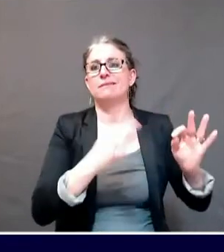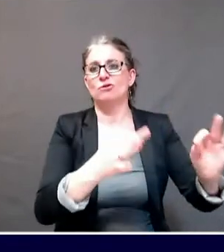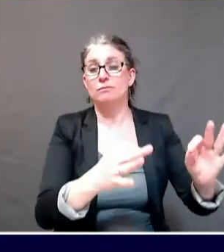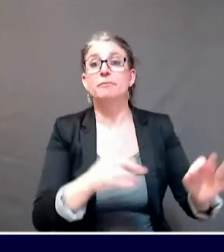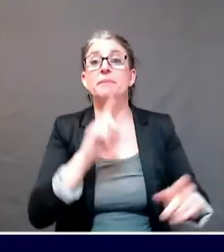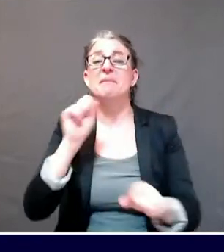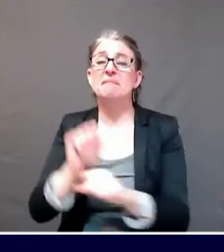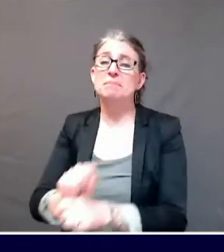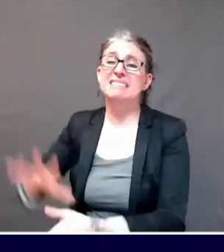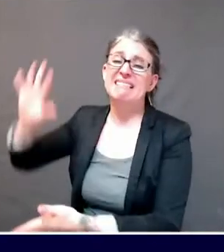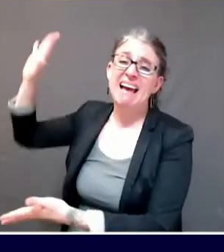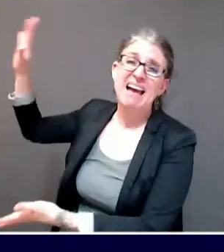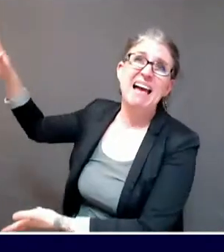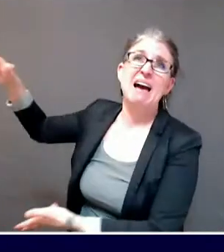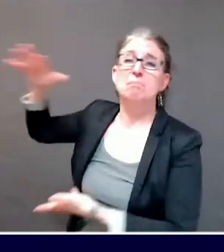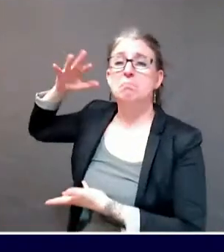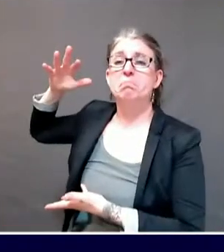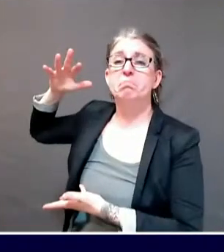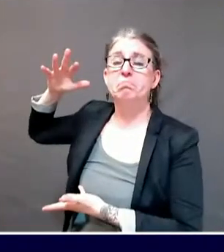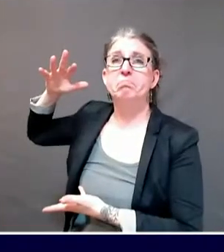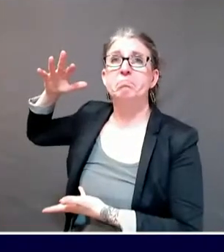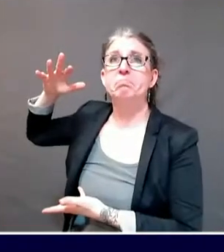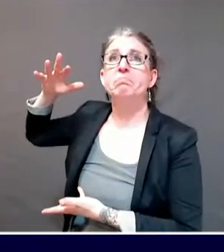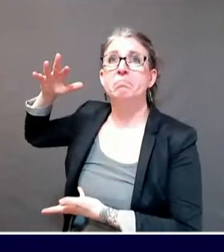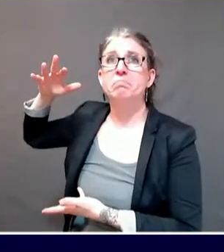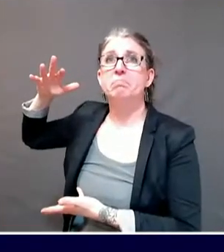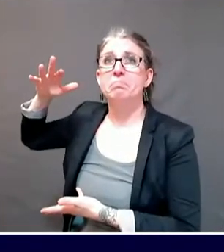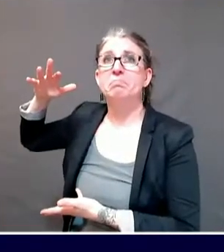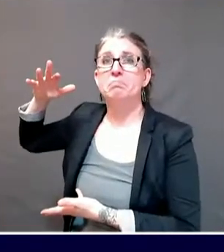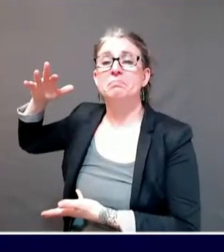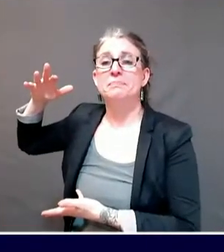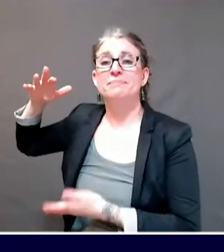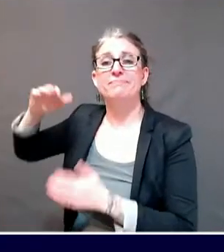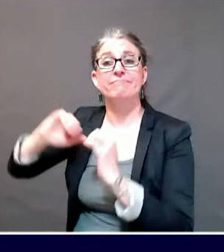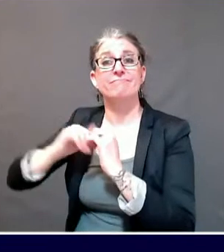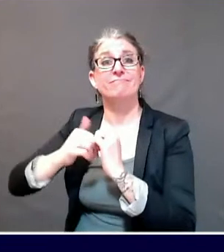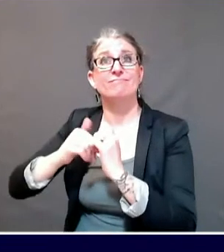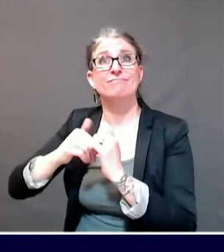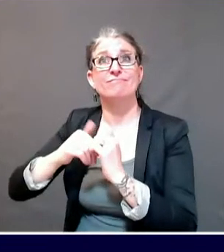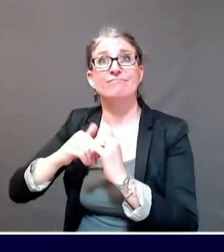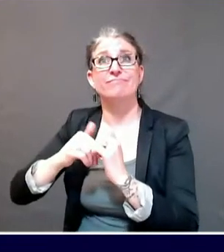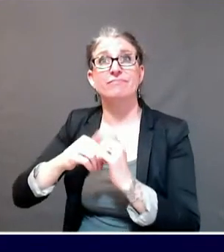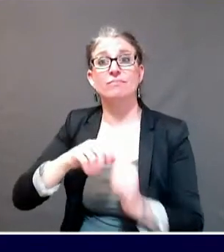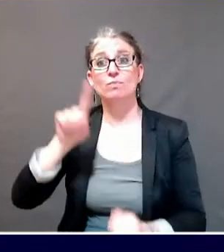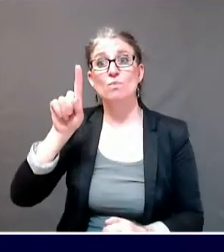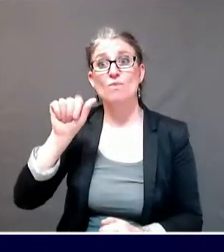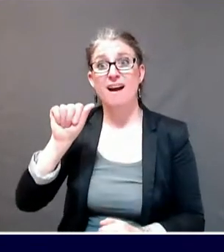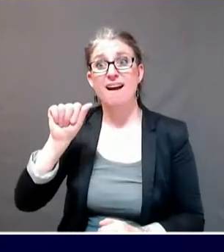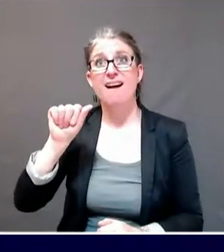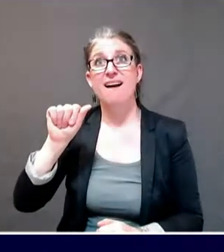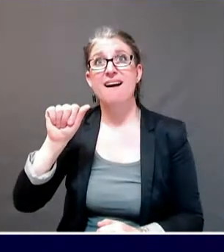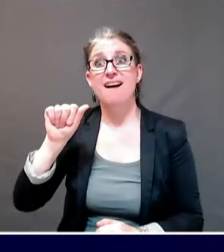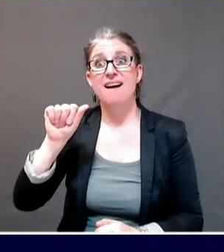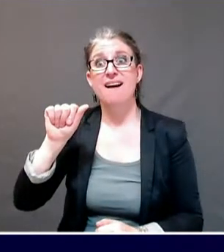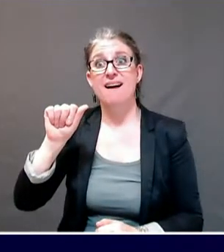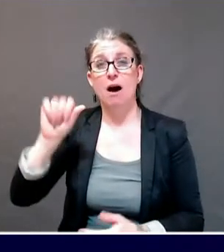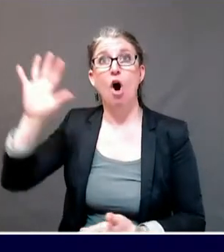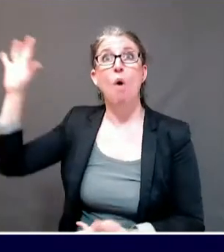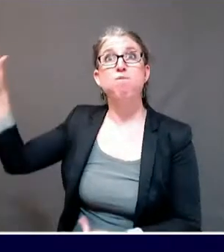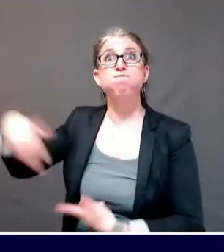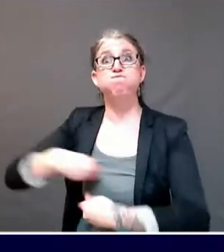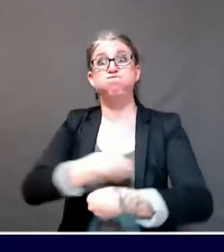supply constrained in phase 1A means something different than what not being supply constrained